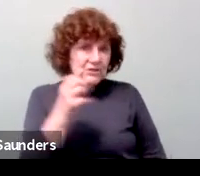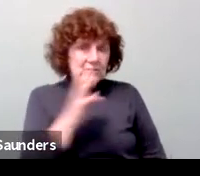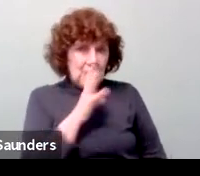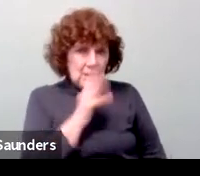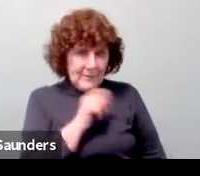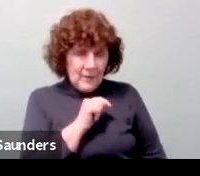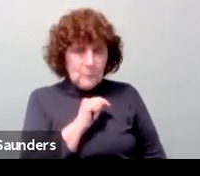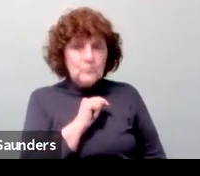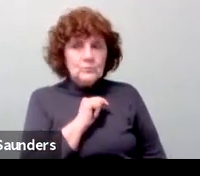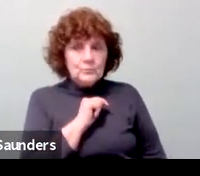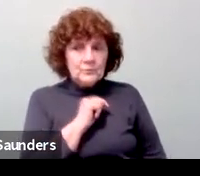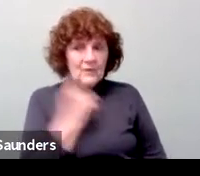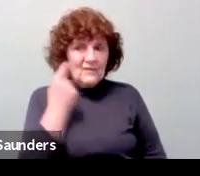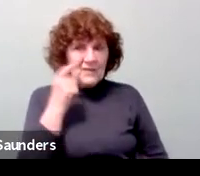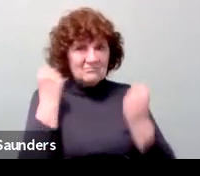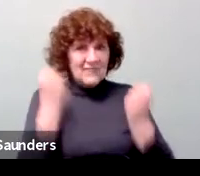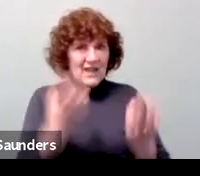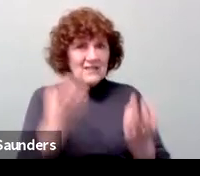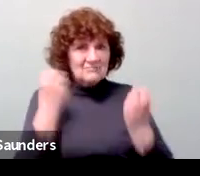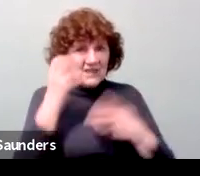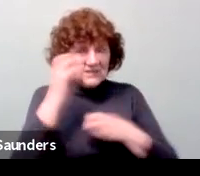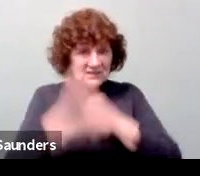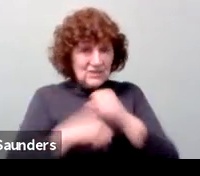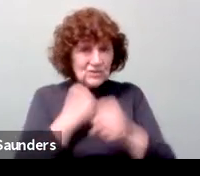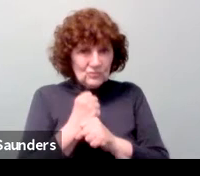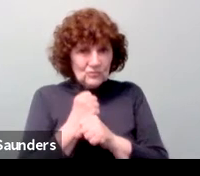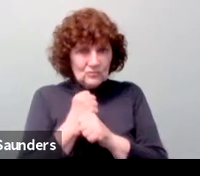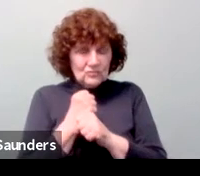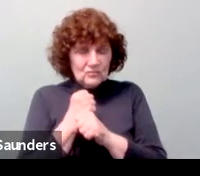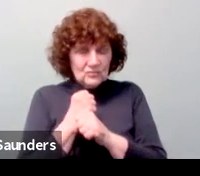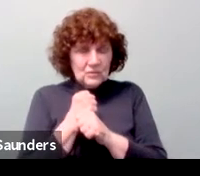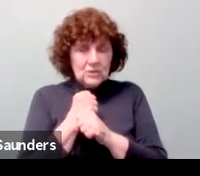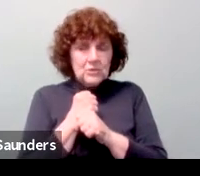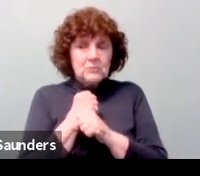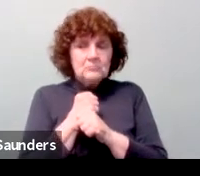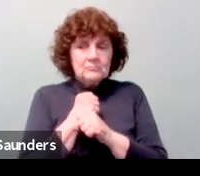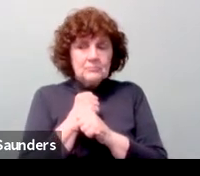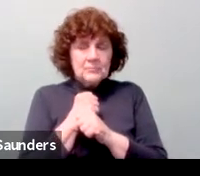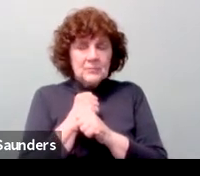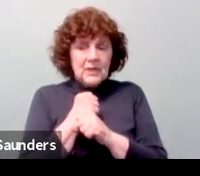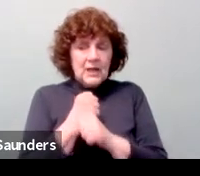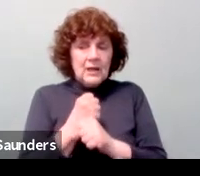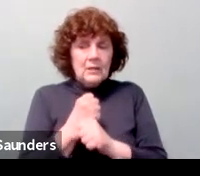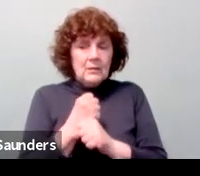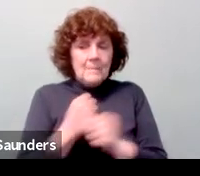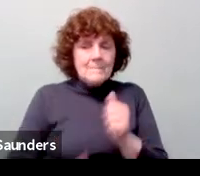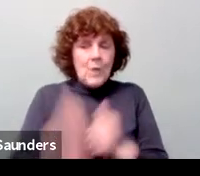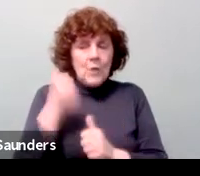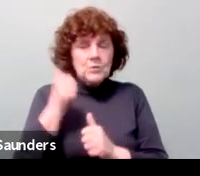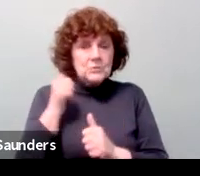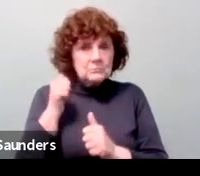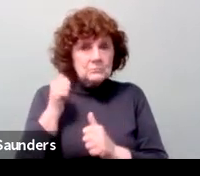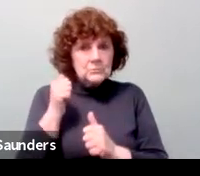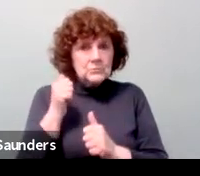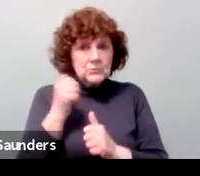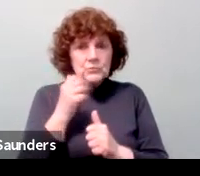that for years and years and years, the major Siddur publishers all said, we